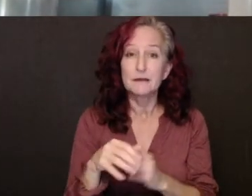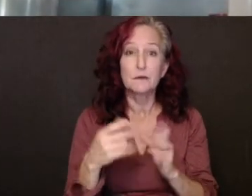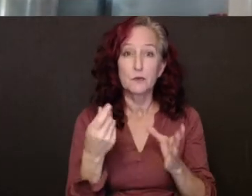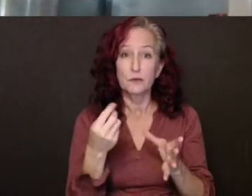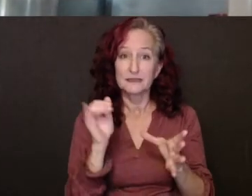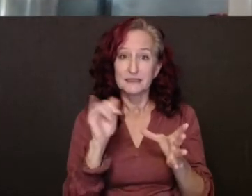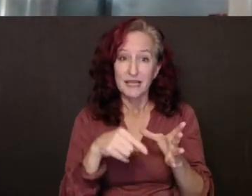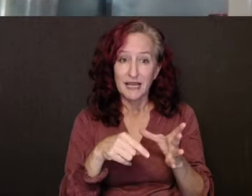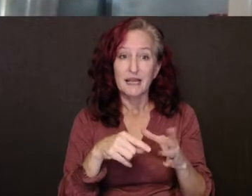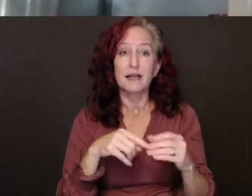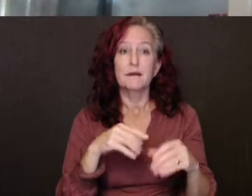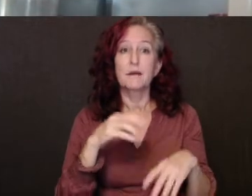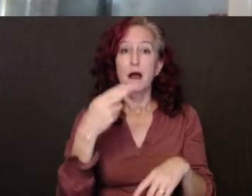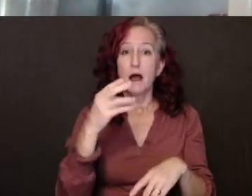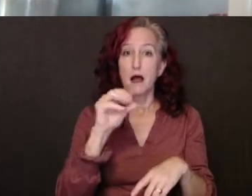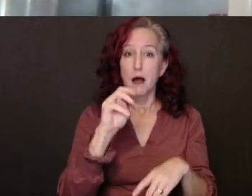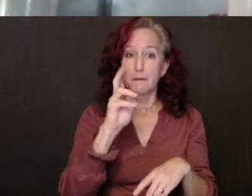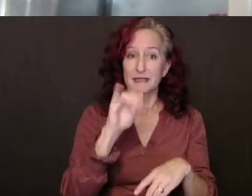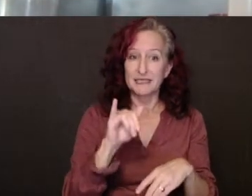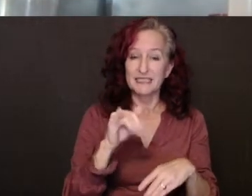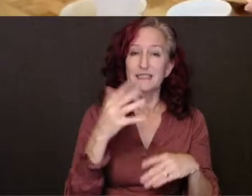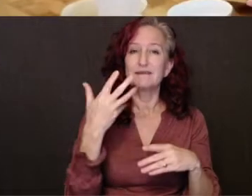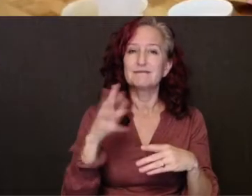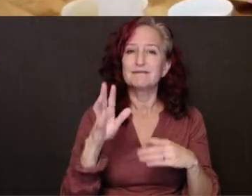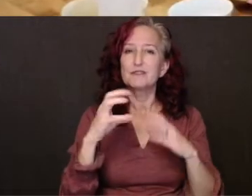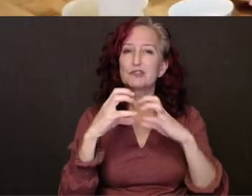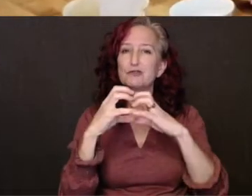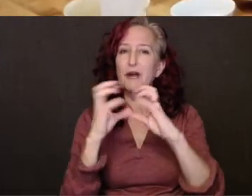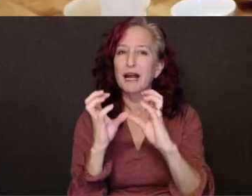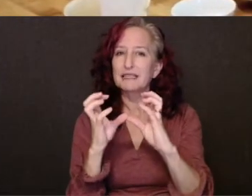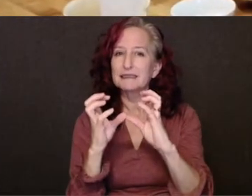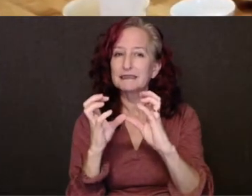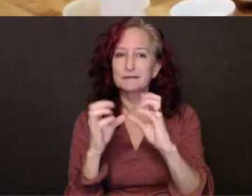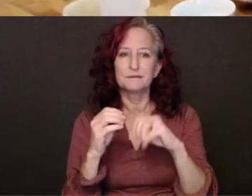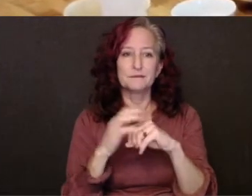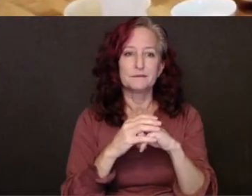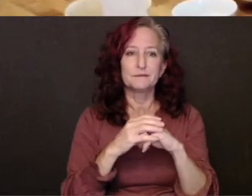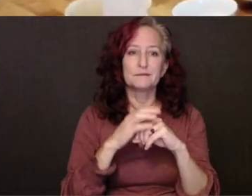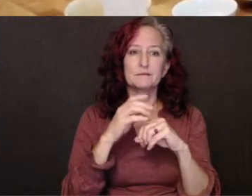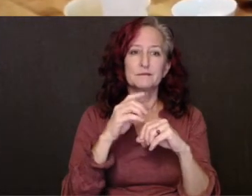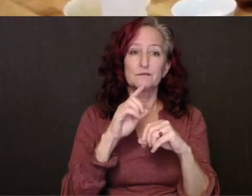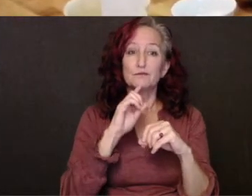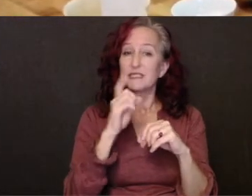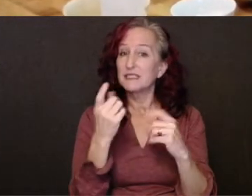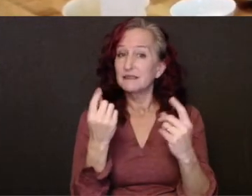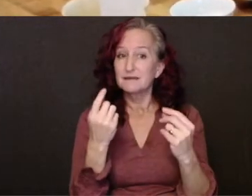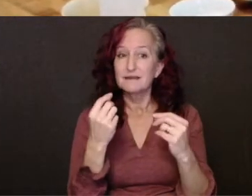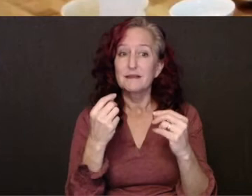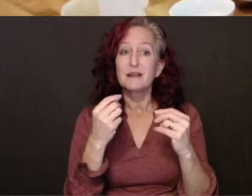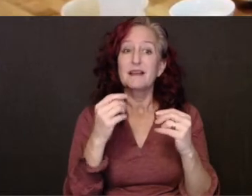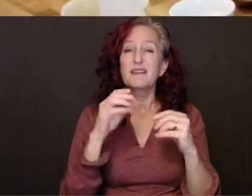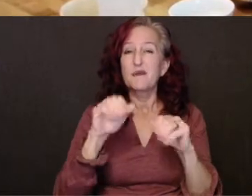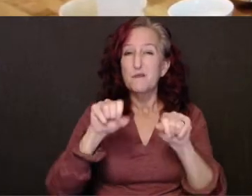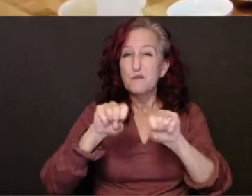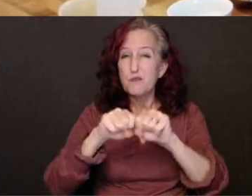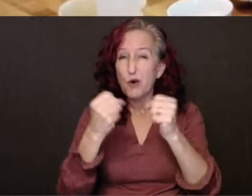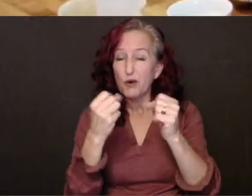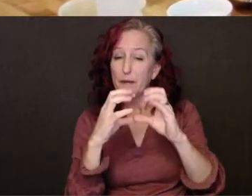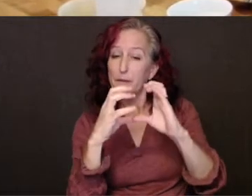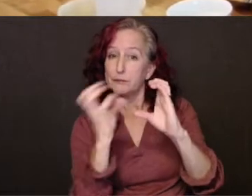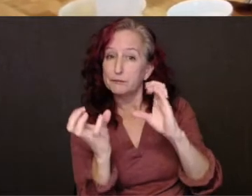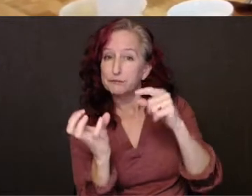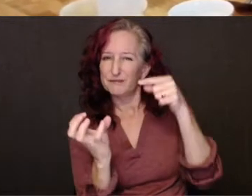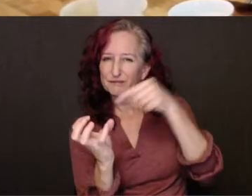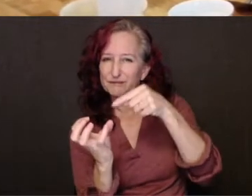hominy. I wish you would get a little closer here. A pearl hominy. People are asking yourself right now, what is a pearl hominy? A